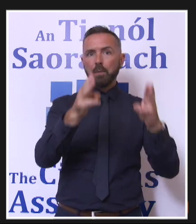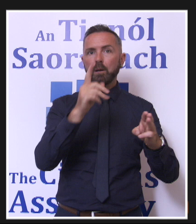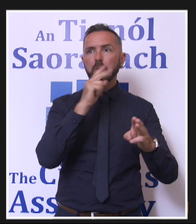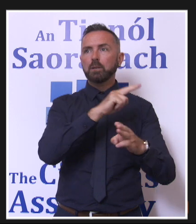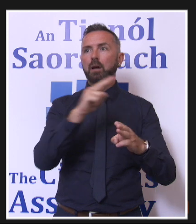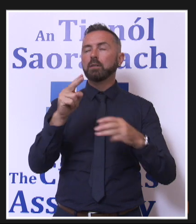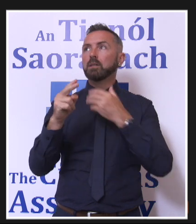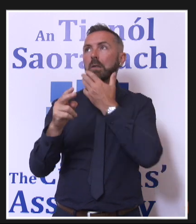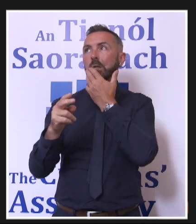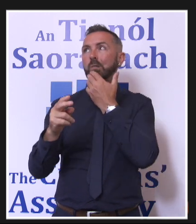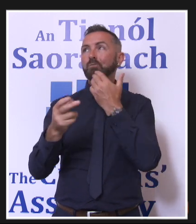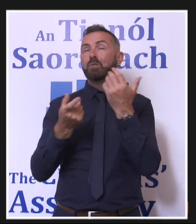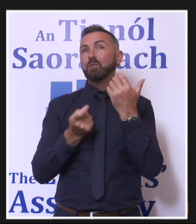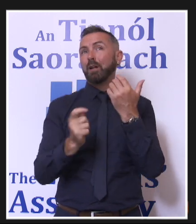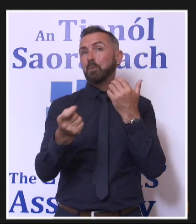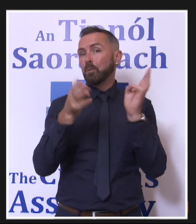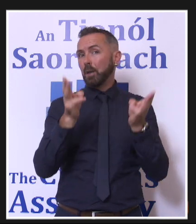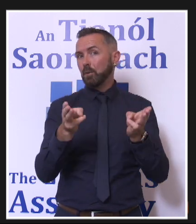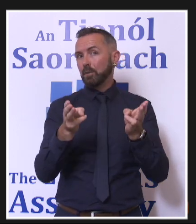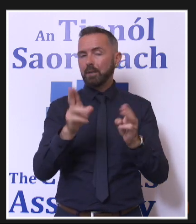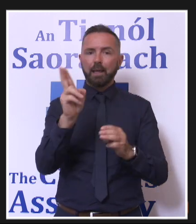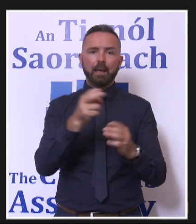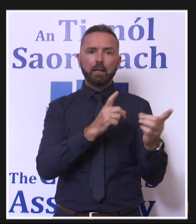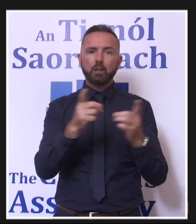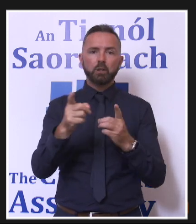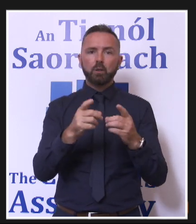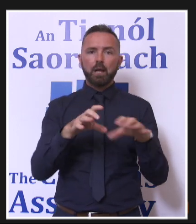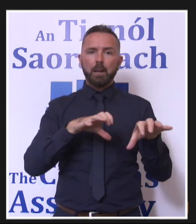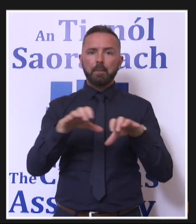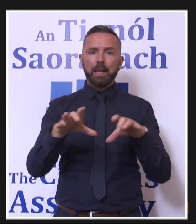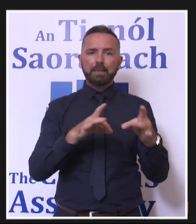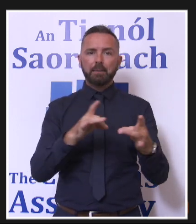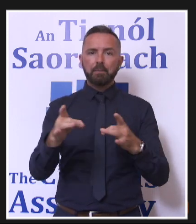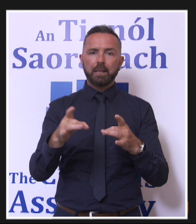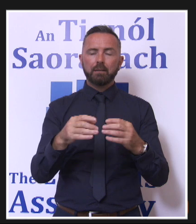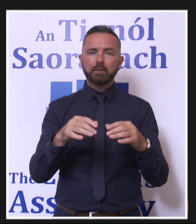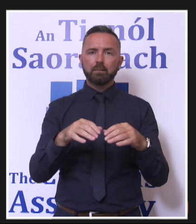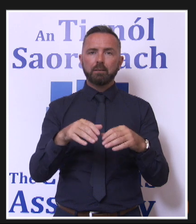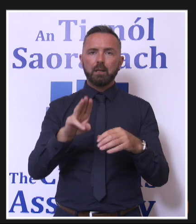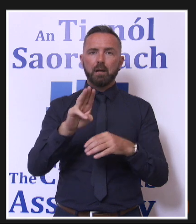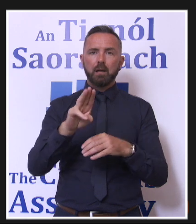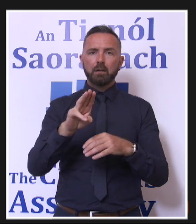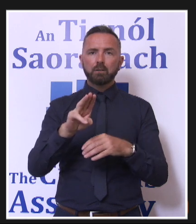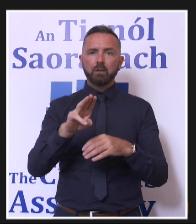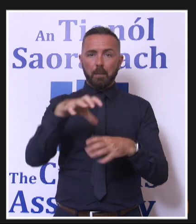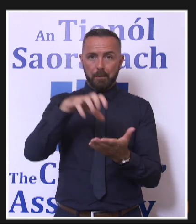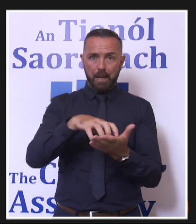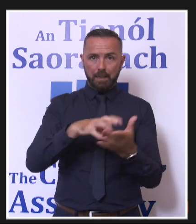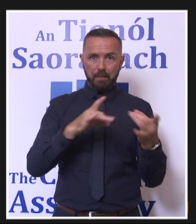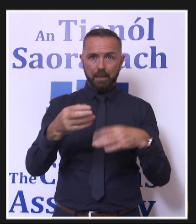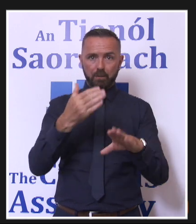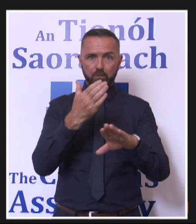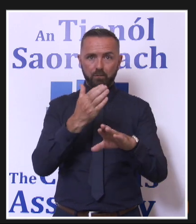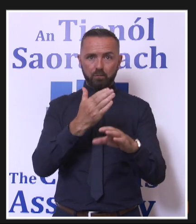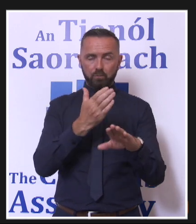let's say, transport powers, you can't do the placemaking role properly. The mayoral role works